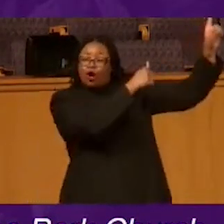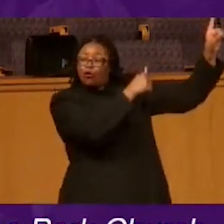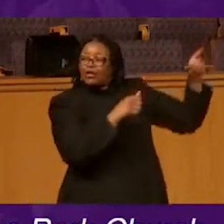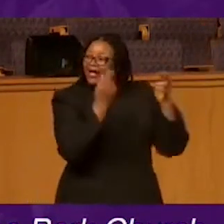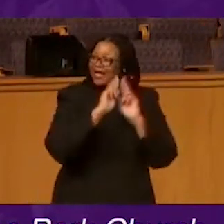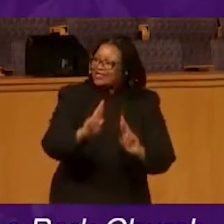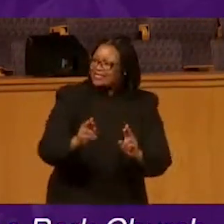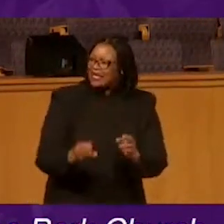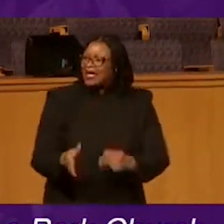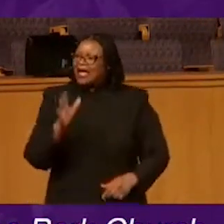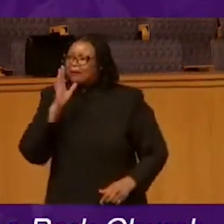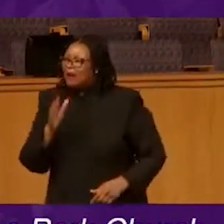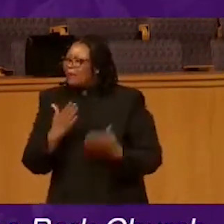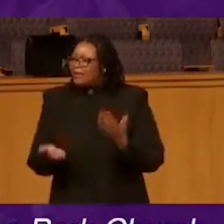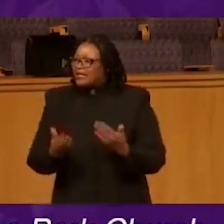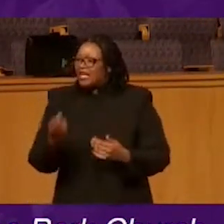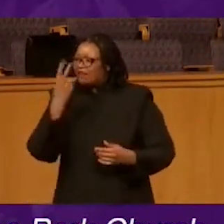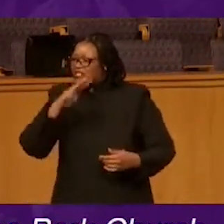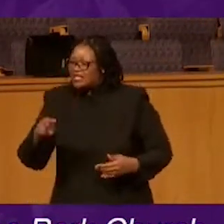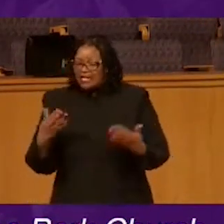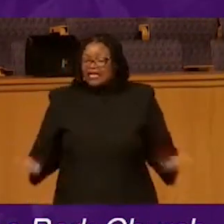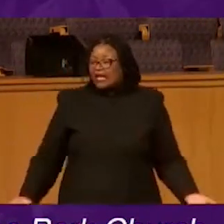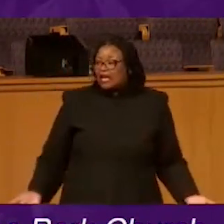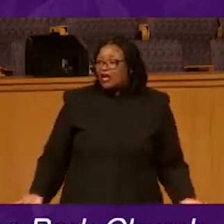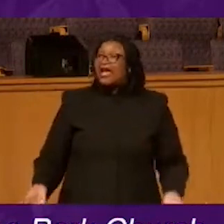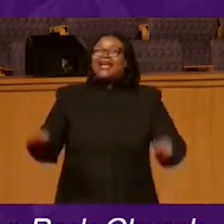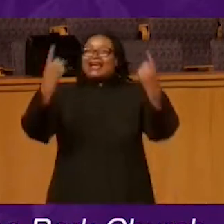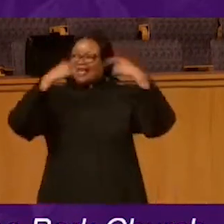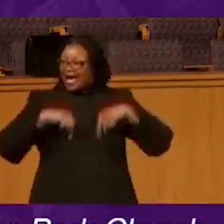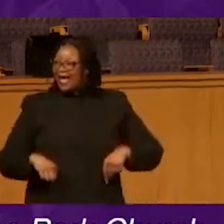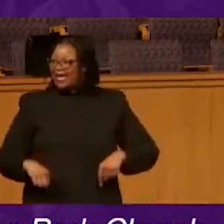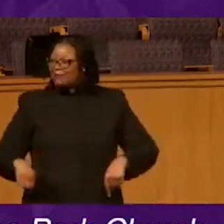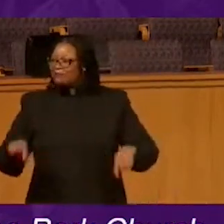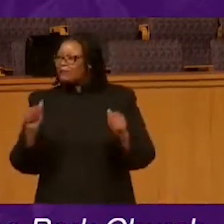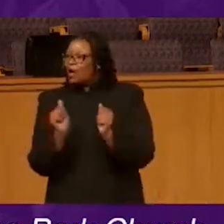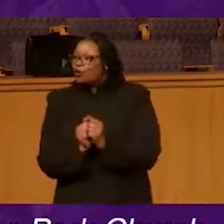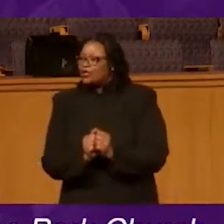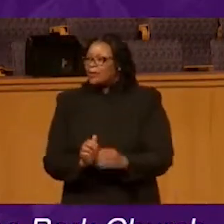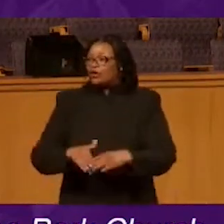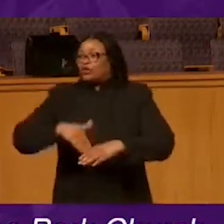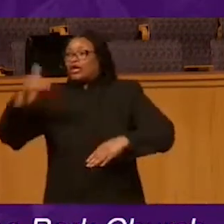mama might not have seen it on this side, it came with a being